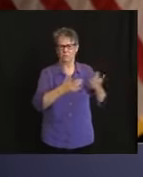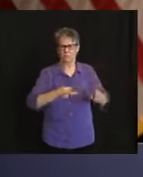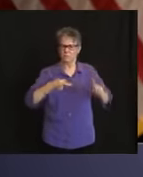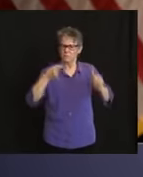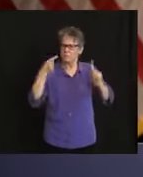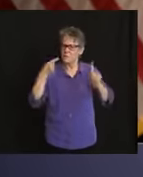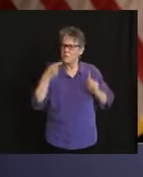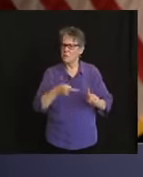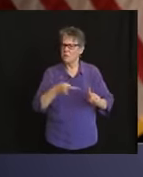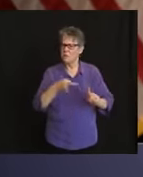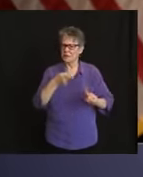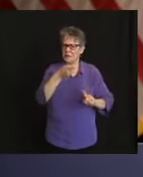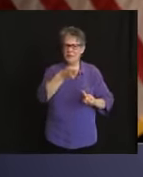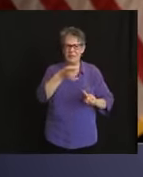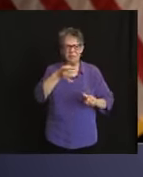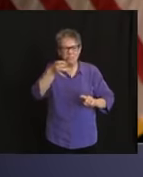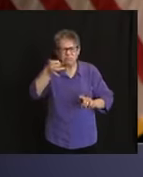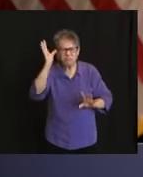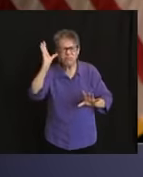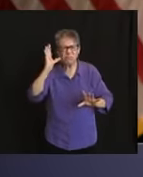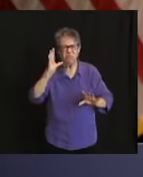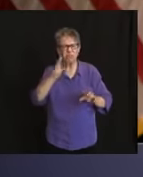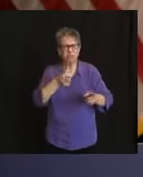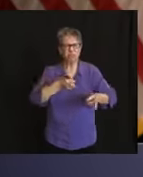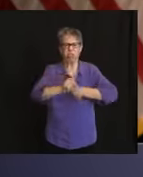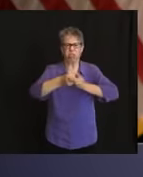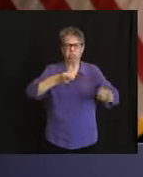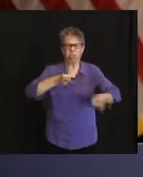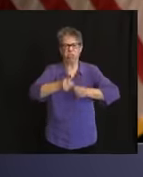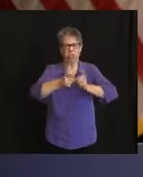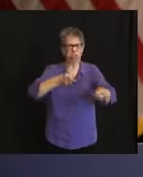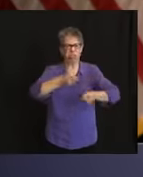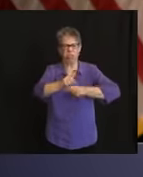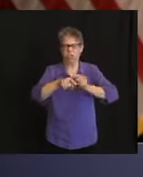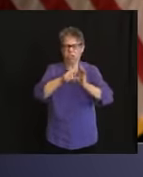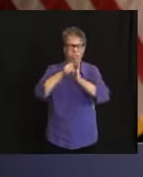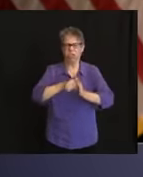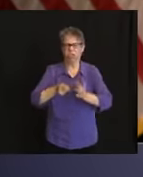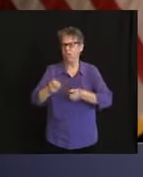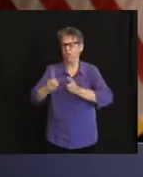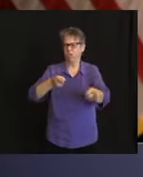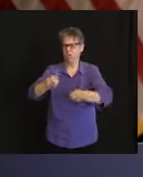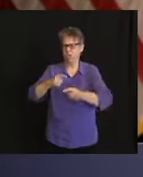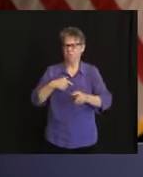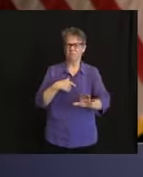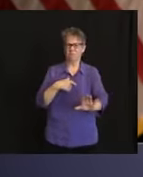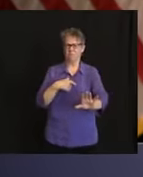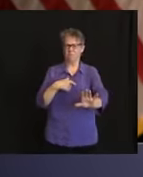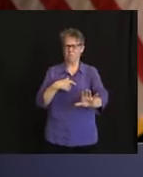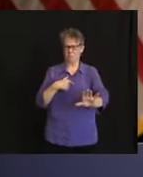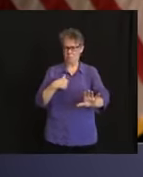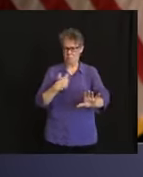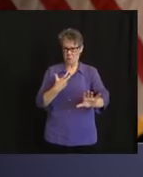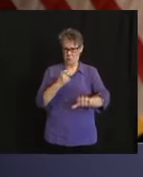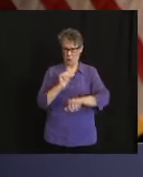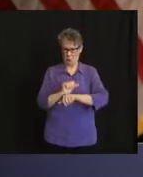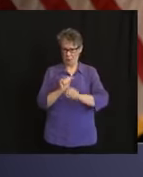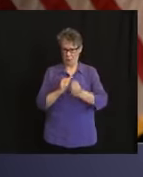irresponsible, and it's wrong. Would I be willing to work with him? 100%. What would that look like? $500